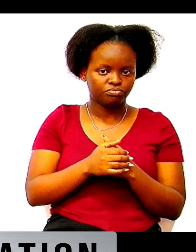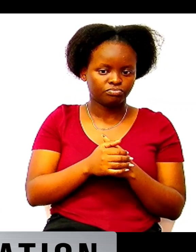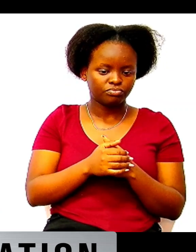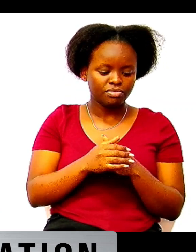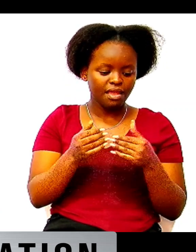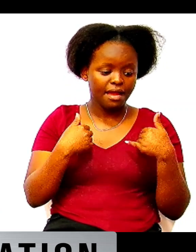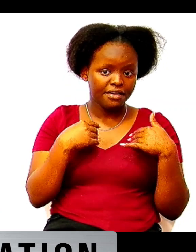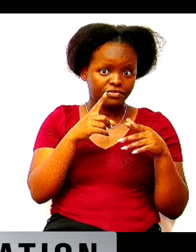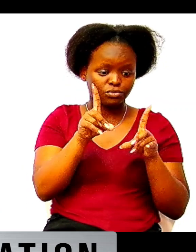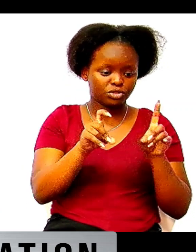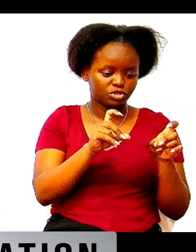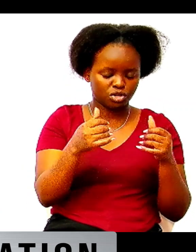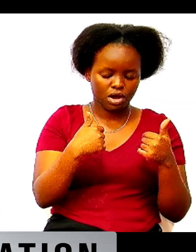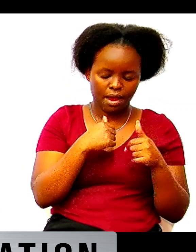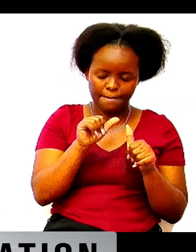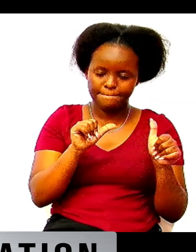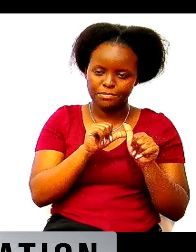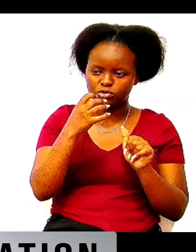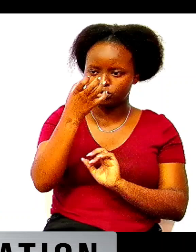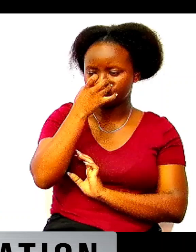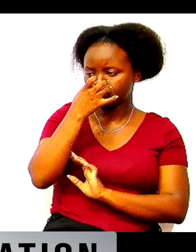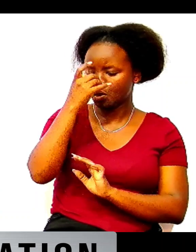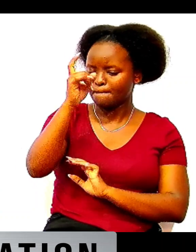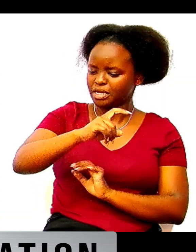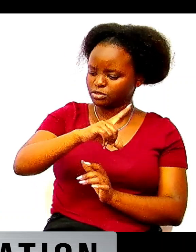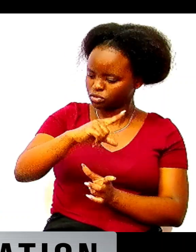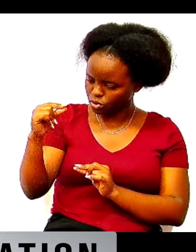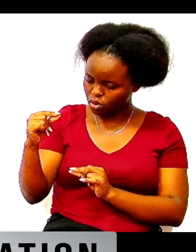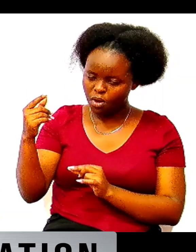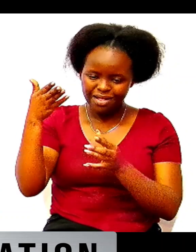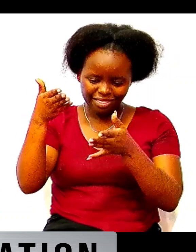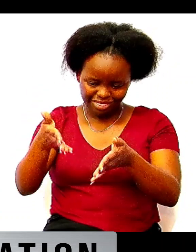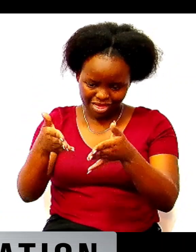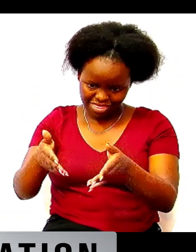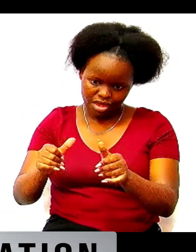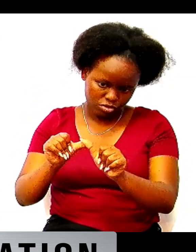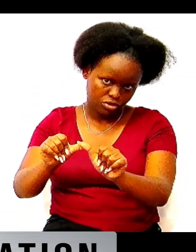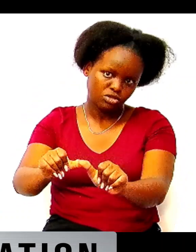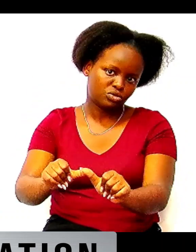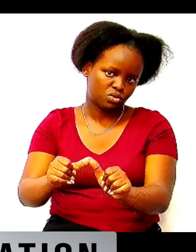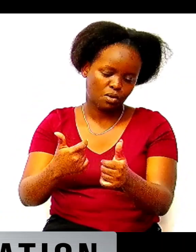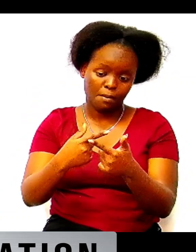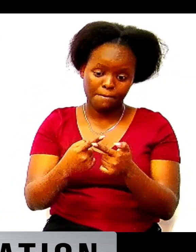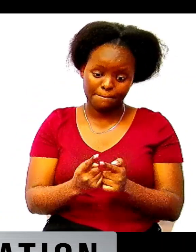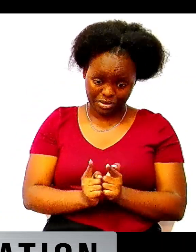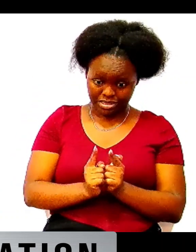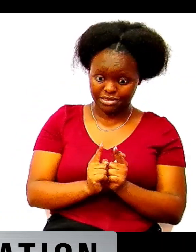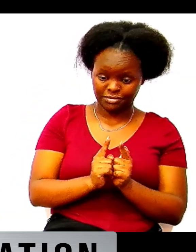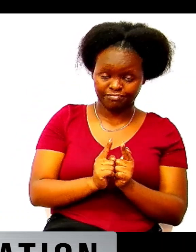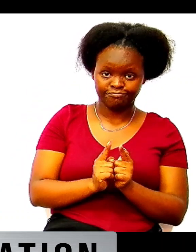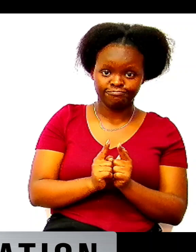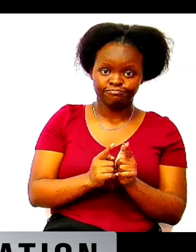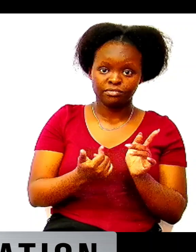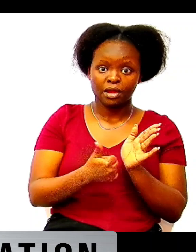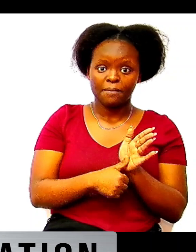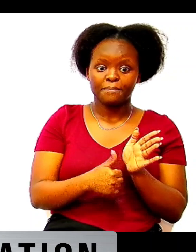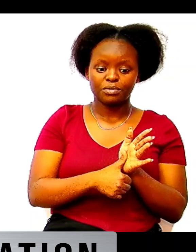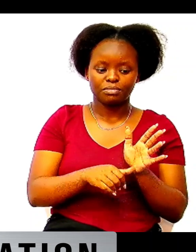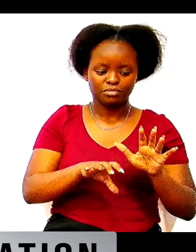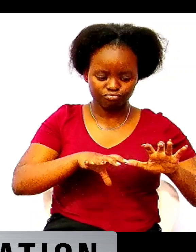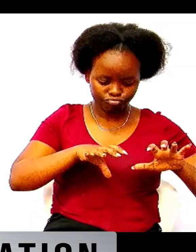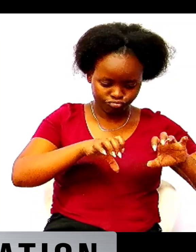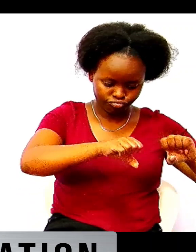of Ruto must go is still very much there. But then the question is the issue of capturing that